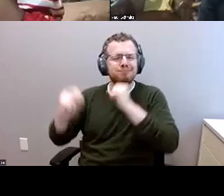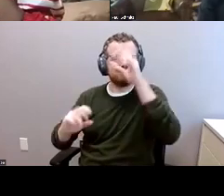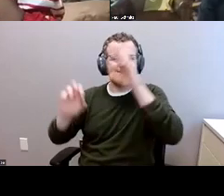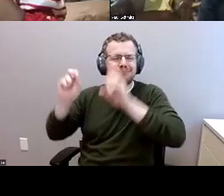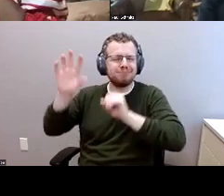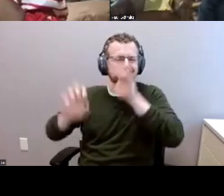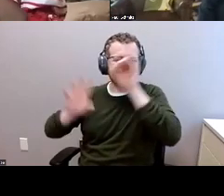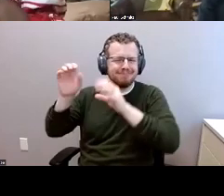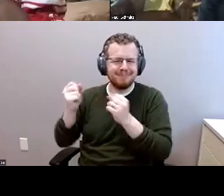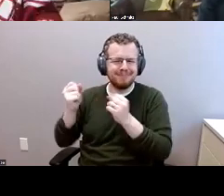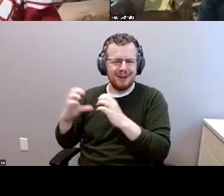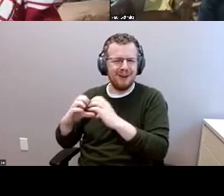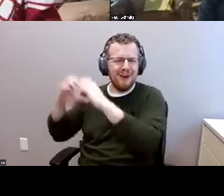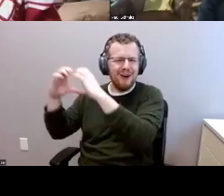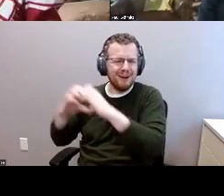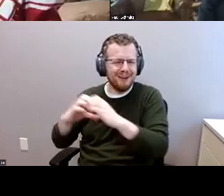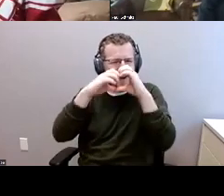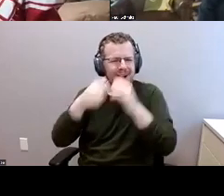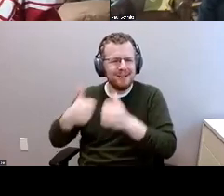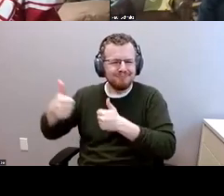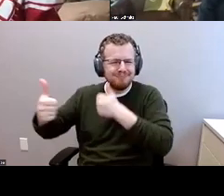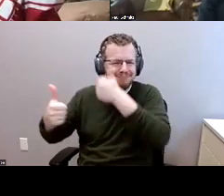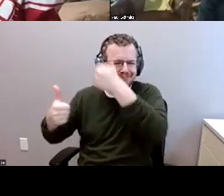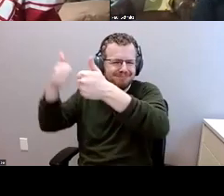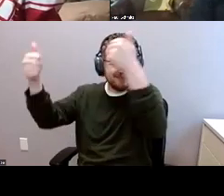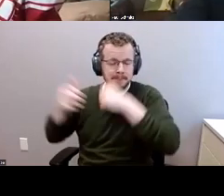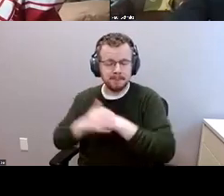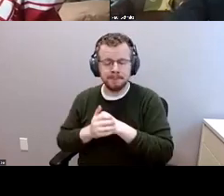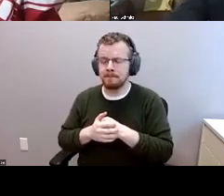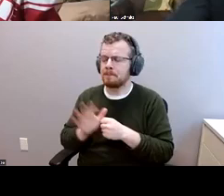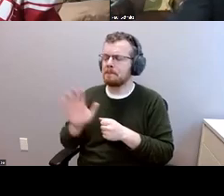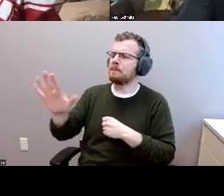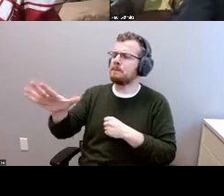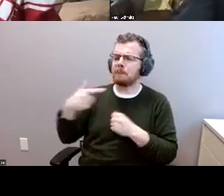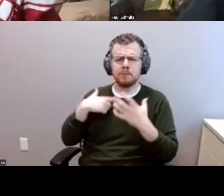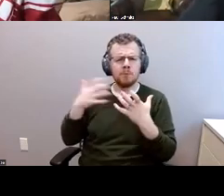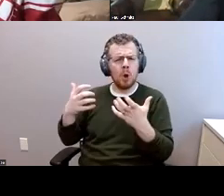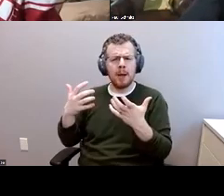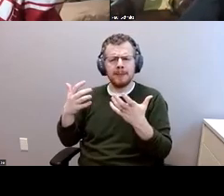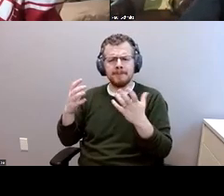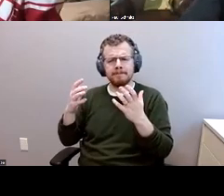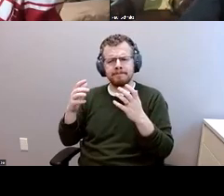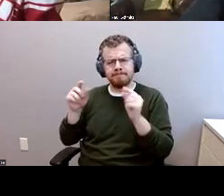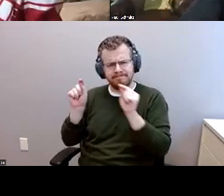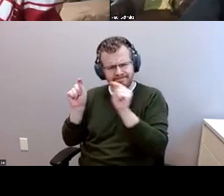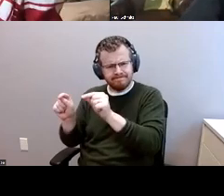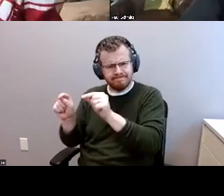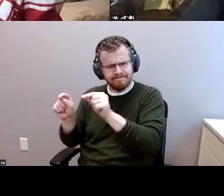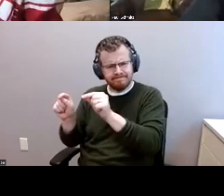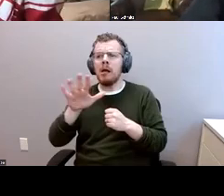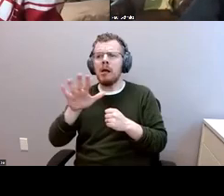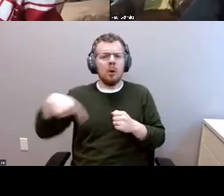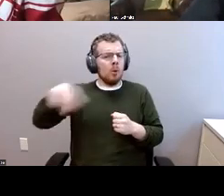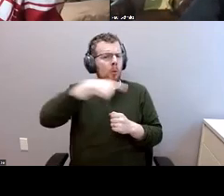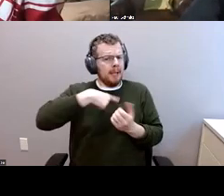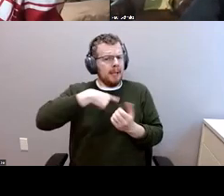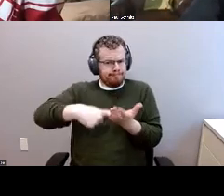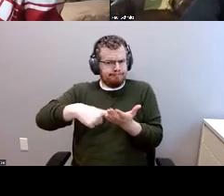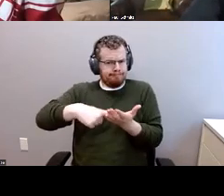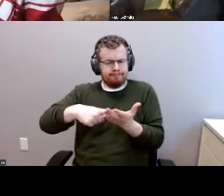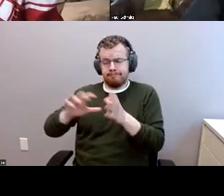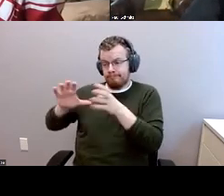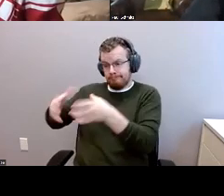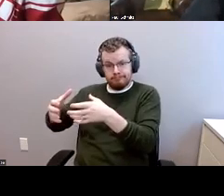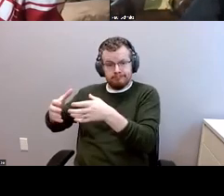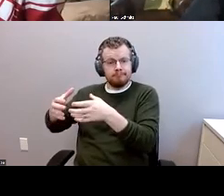One of the things I just want to give a moment of attention to is we've been talking largely about how collaboratives, collective